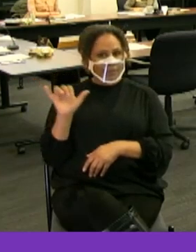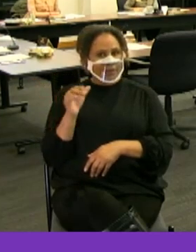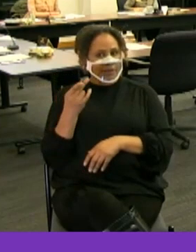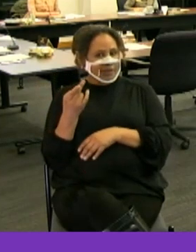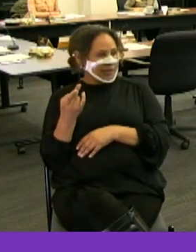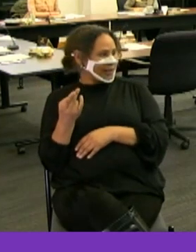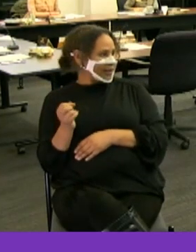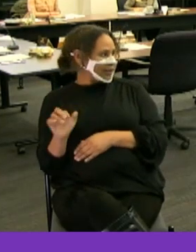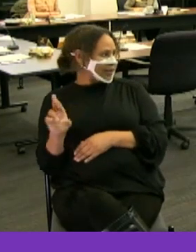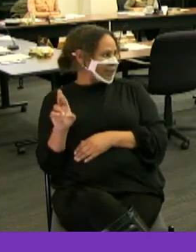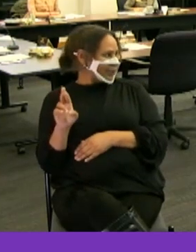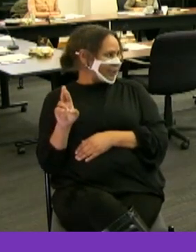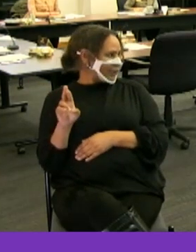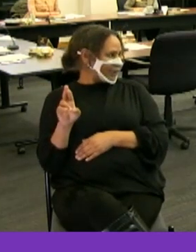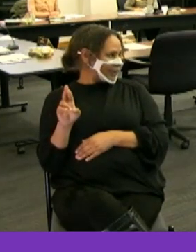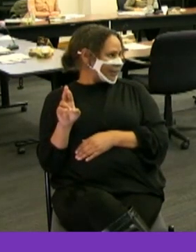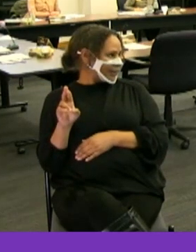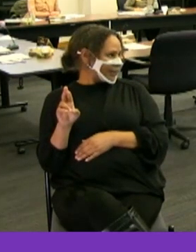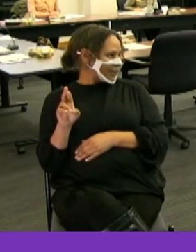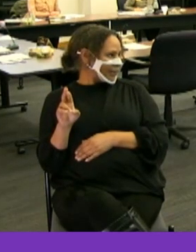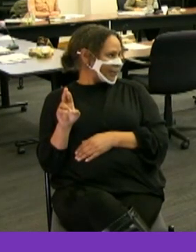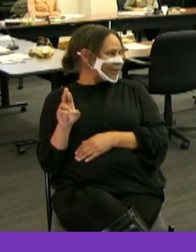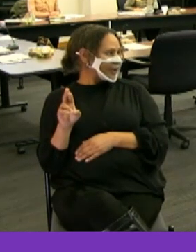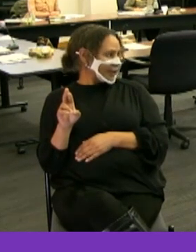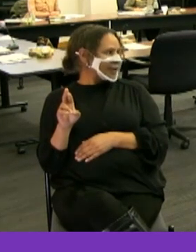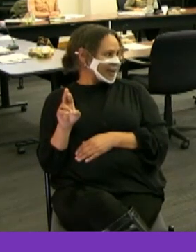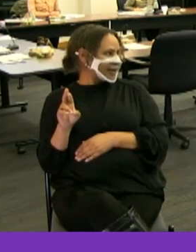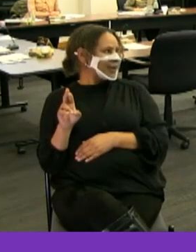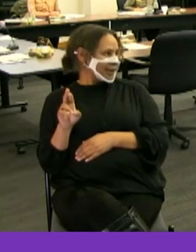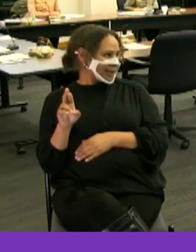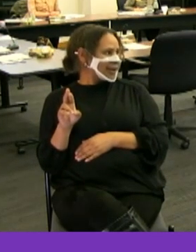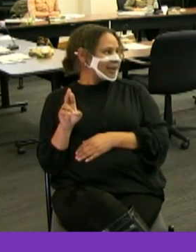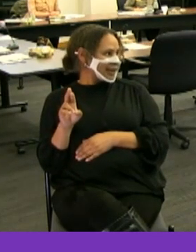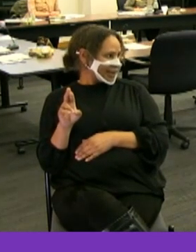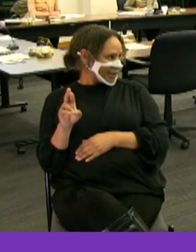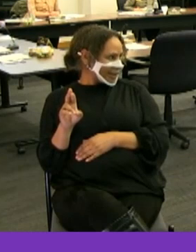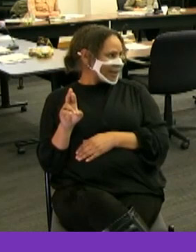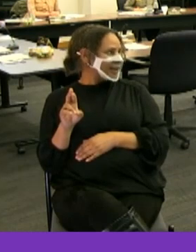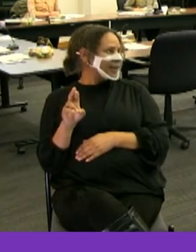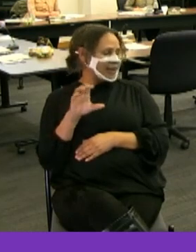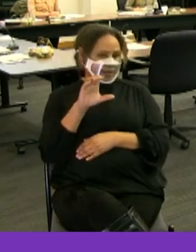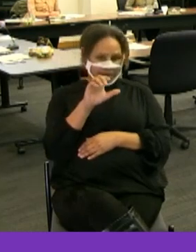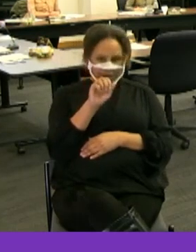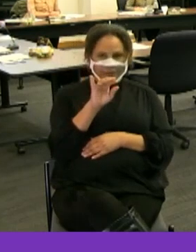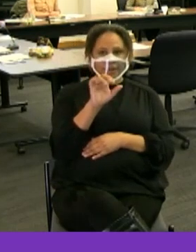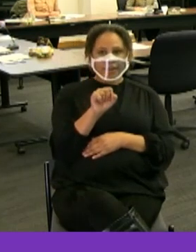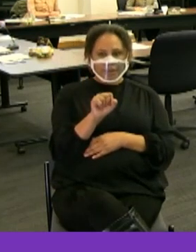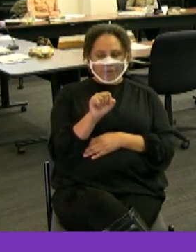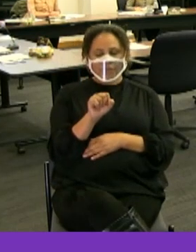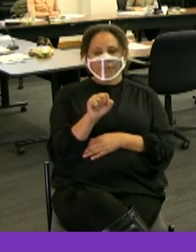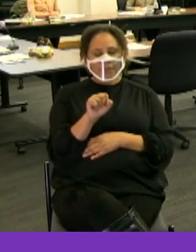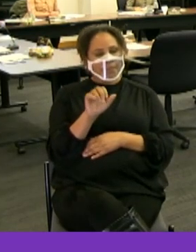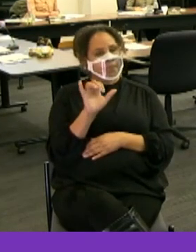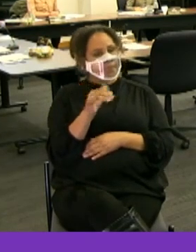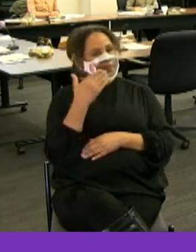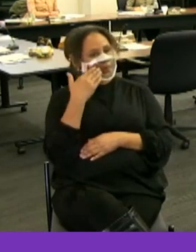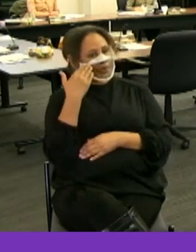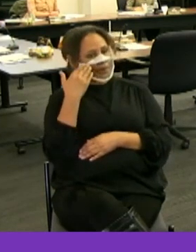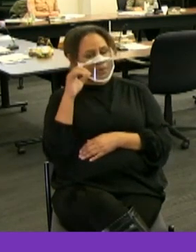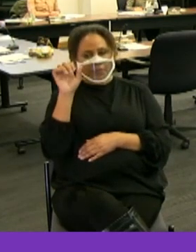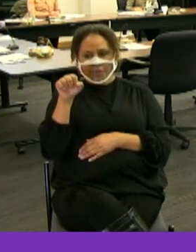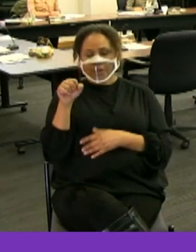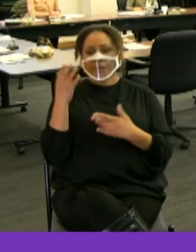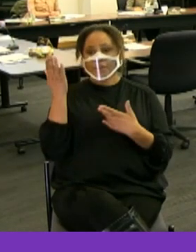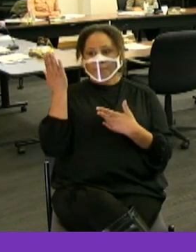CARES funding or her funding? Okay, so that's where it's coming from, CARES funding? Mm-hmm. That's good to know. Good to know. Yeah. So like I